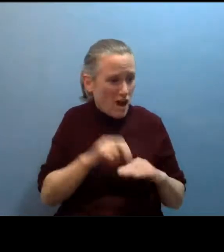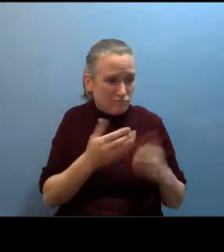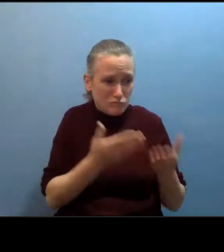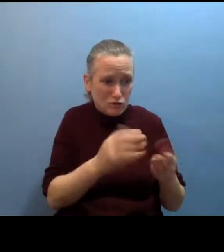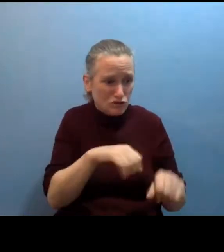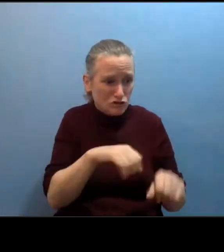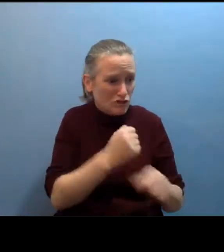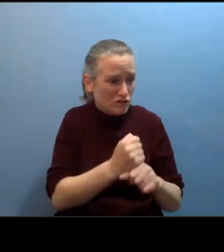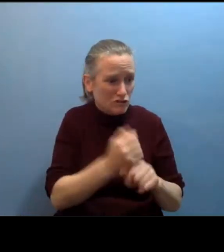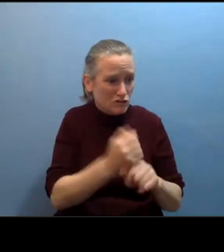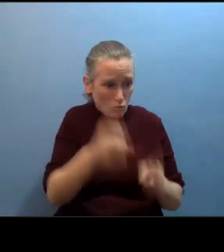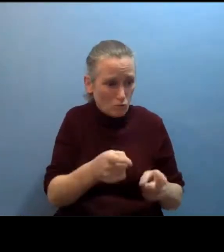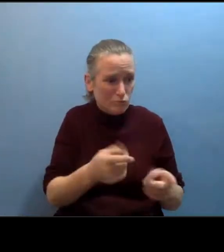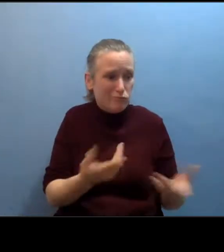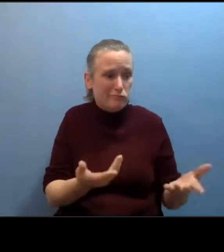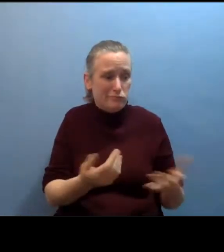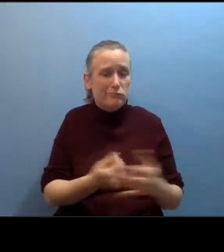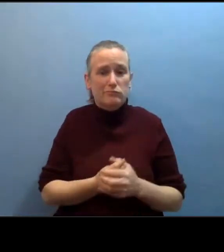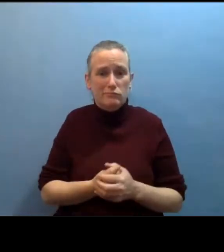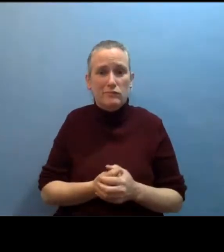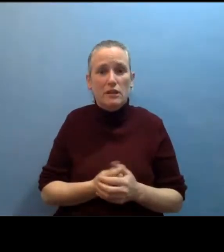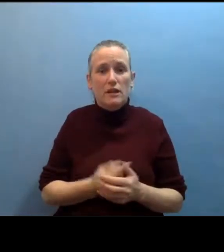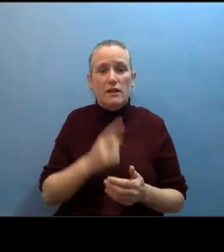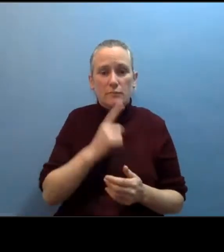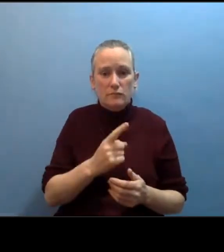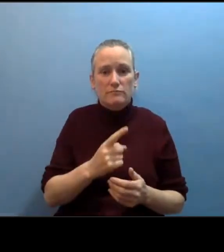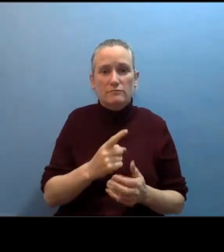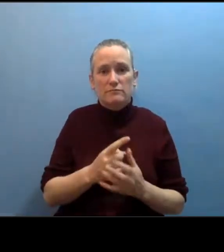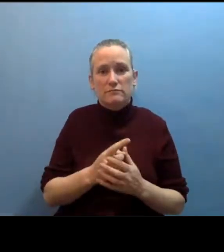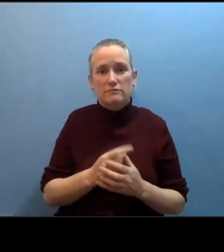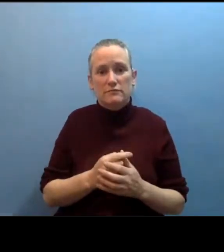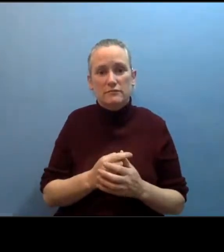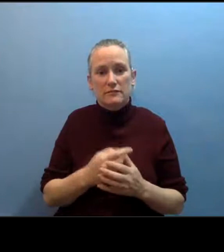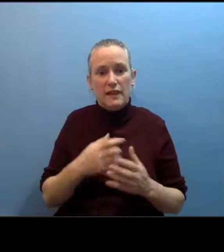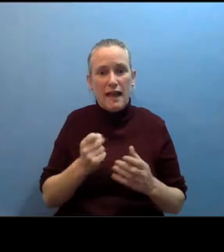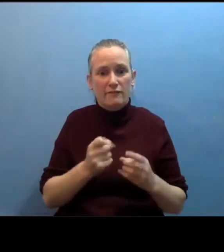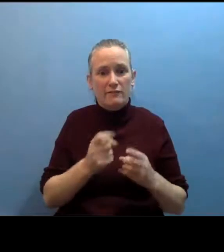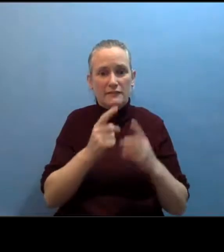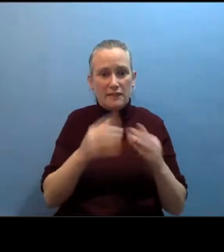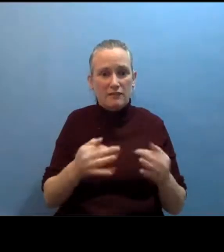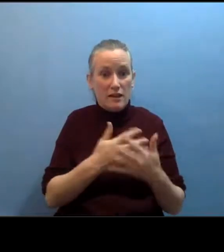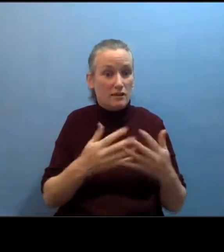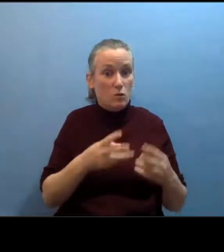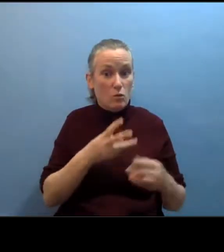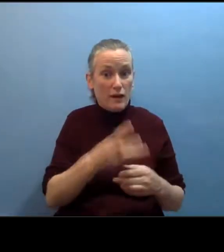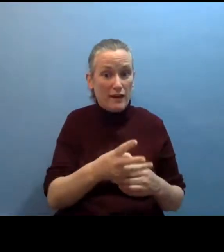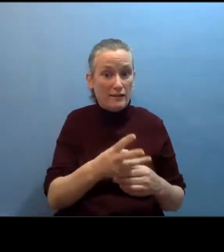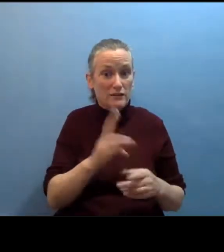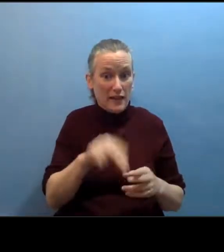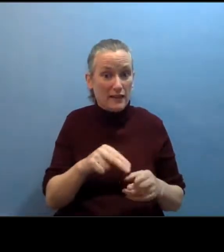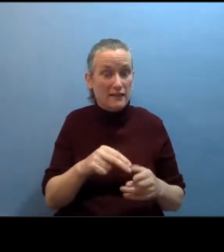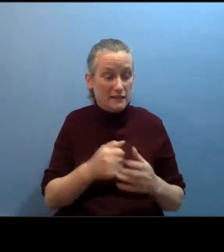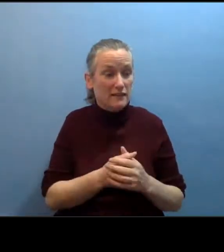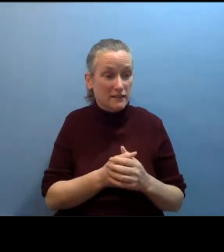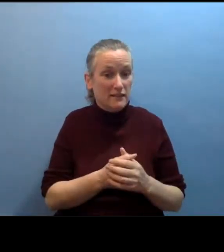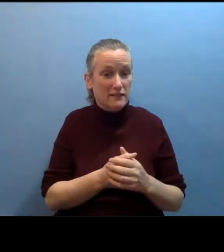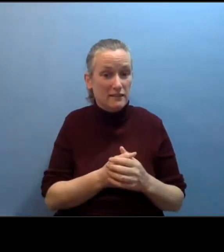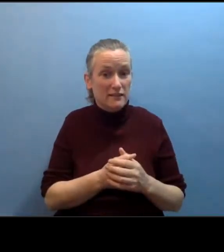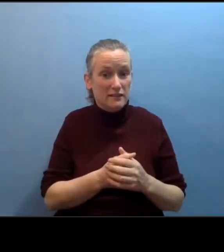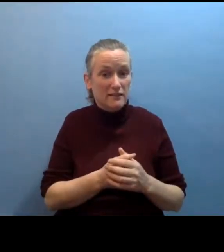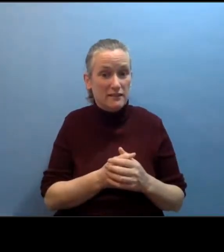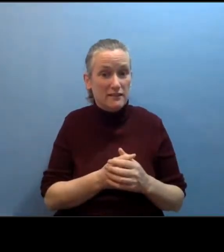son. But there are, you know, there are definitely lots of ways that you can go about having maybe a bit more